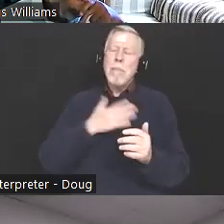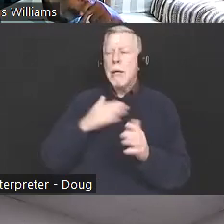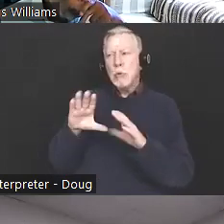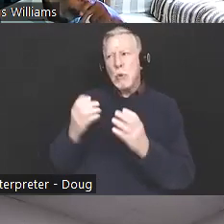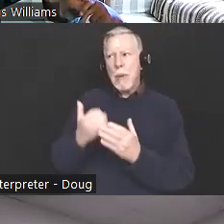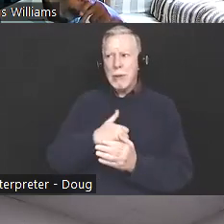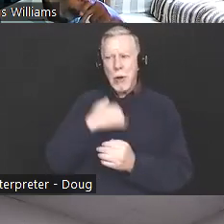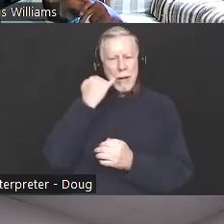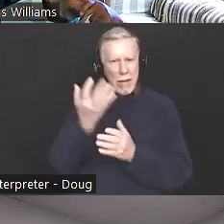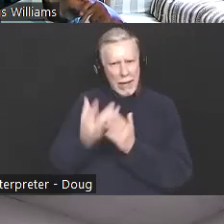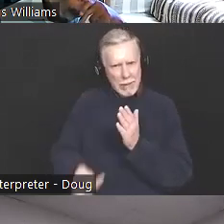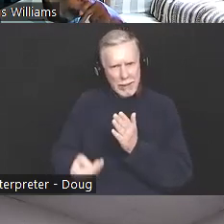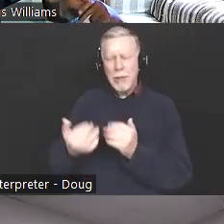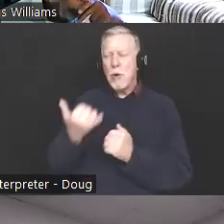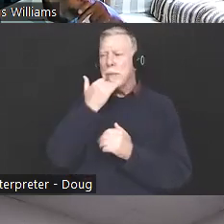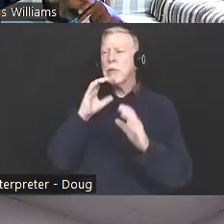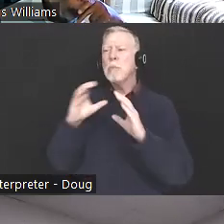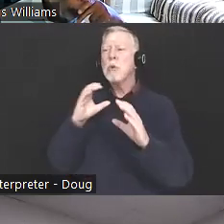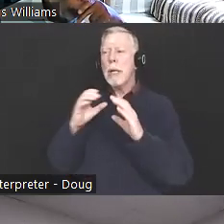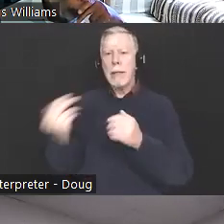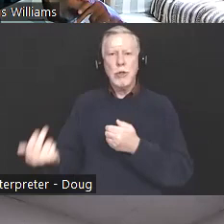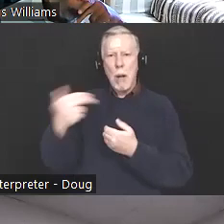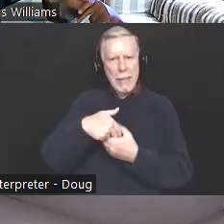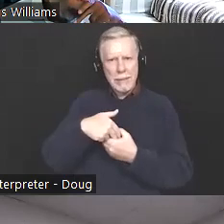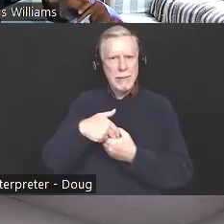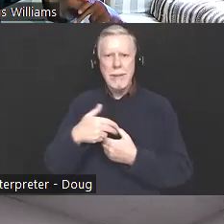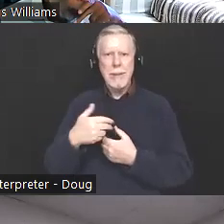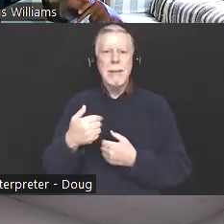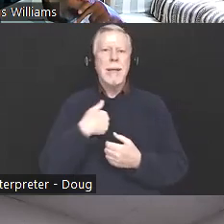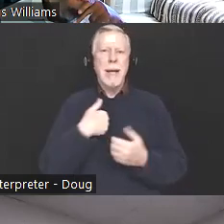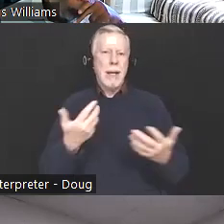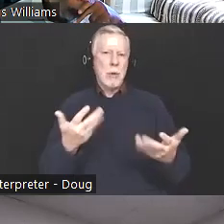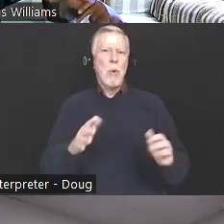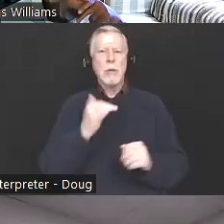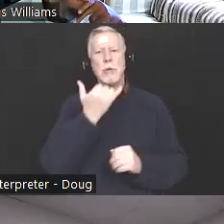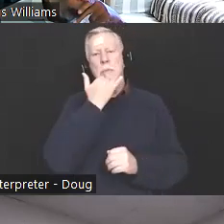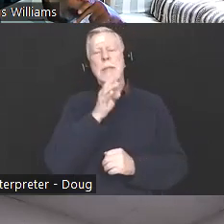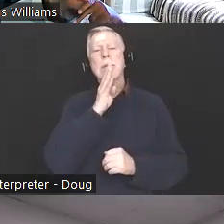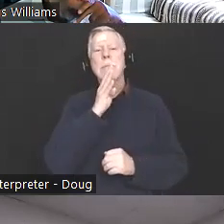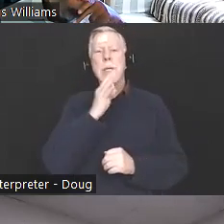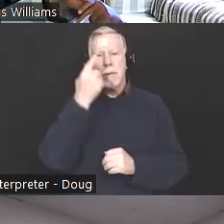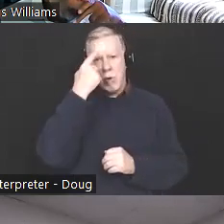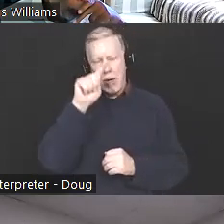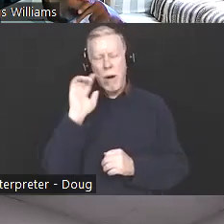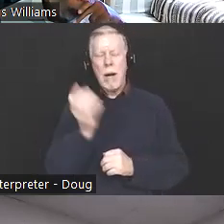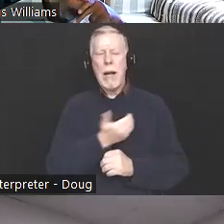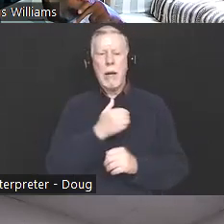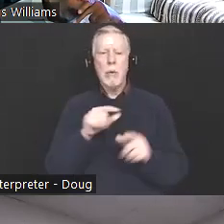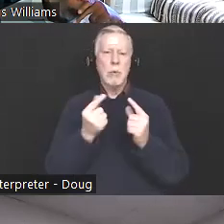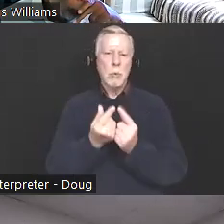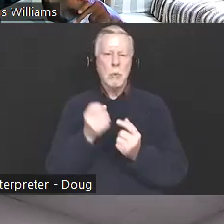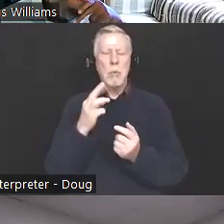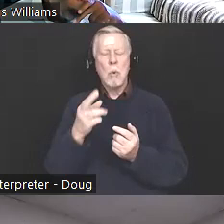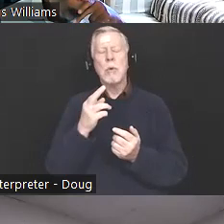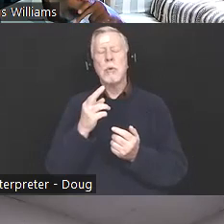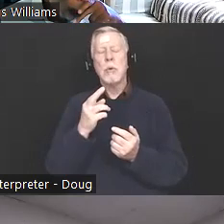anything out, guys, please jump in here. I certainly don't want to misspeak on behalf of our group or omit any